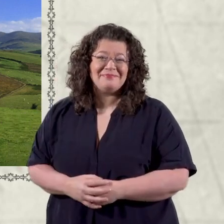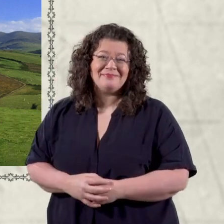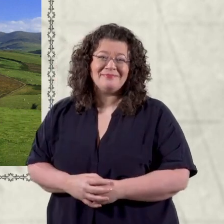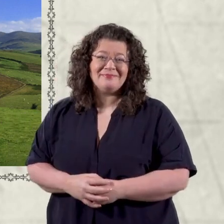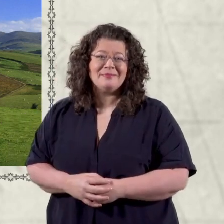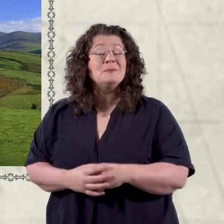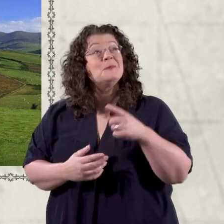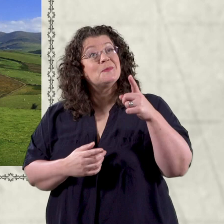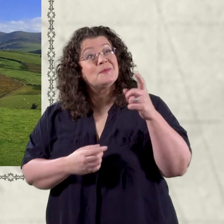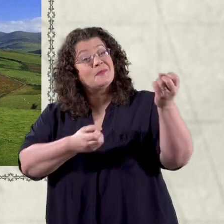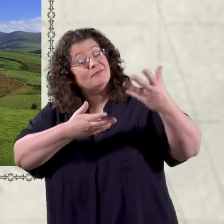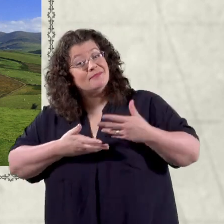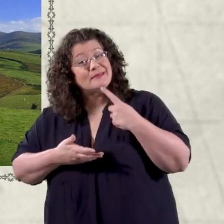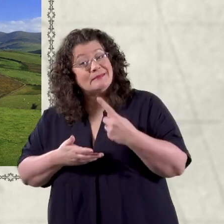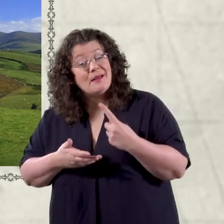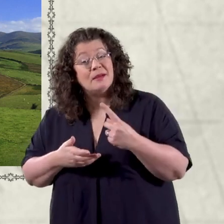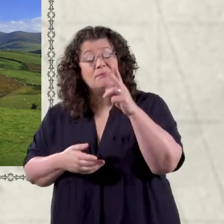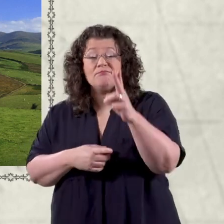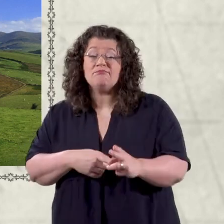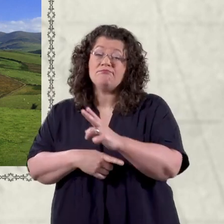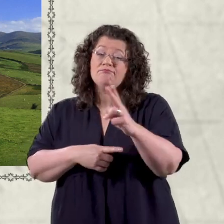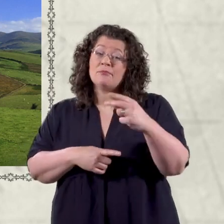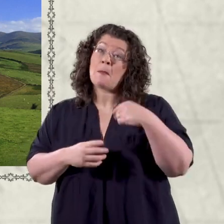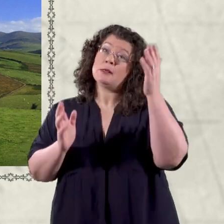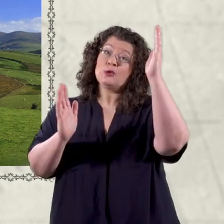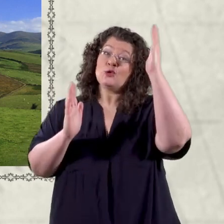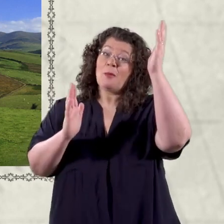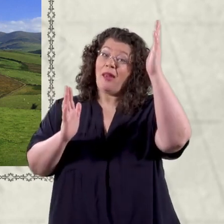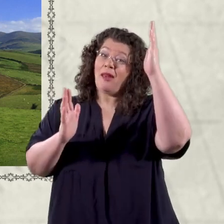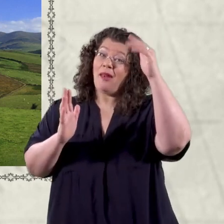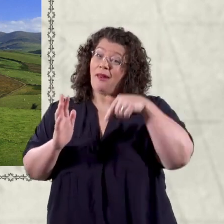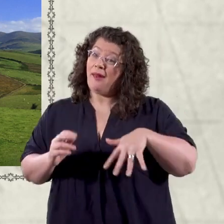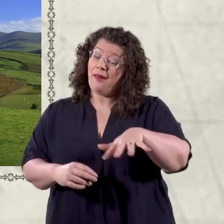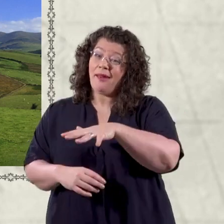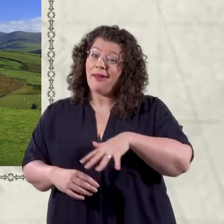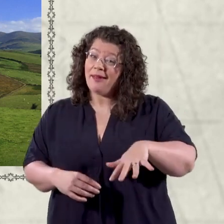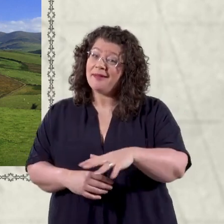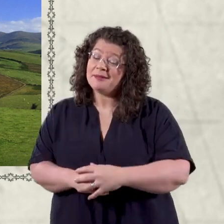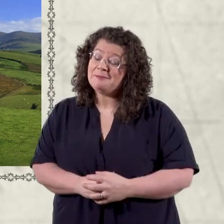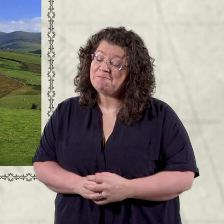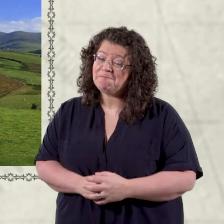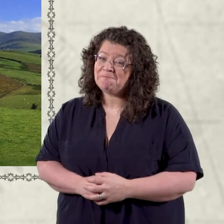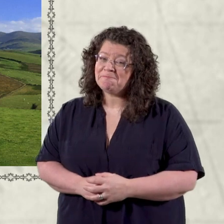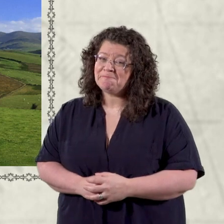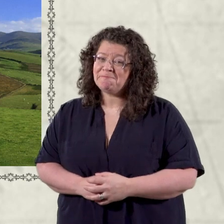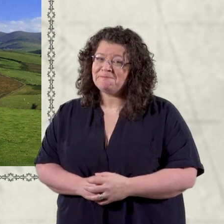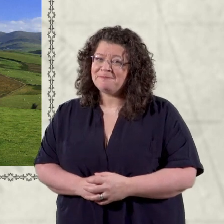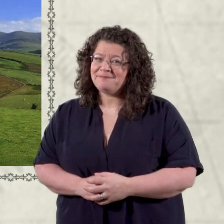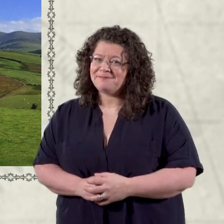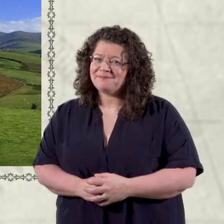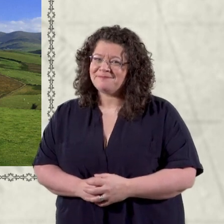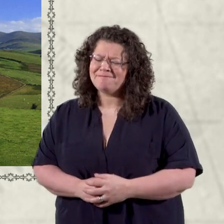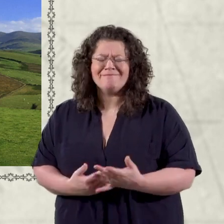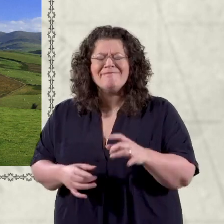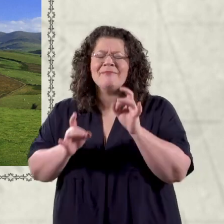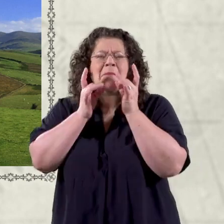A message that he was blessing my sermon at Llan Ddewi Brefi.